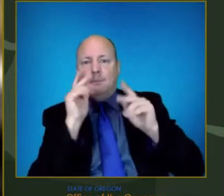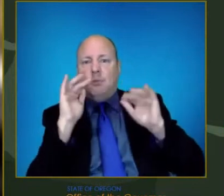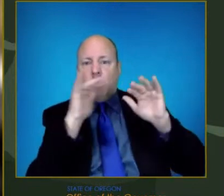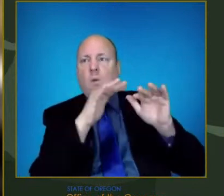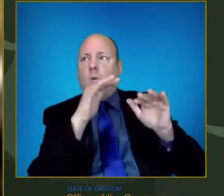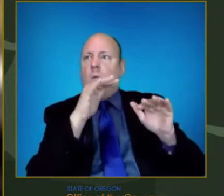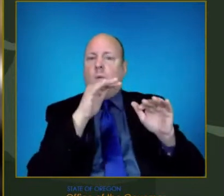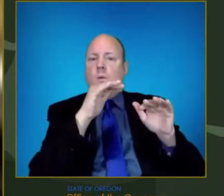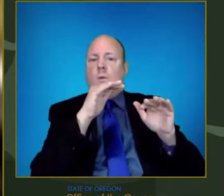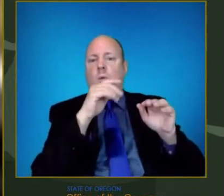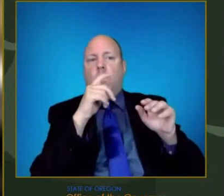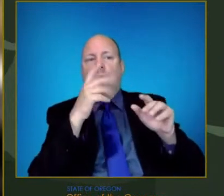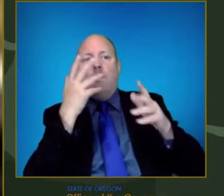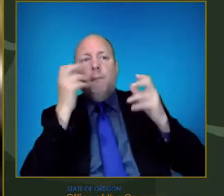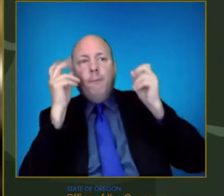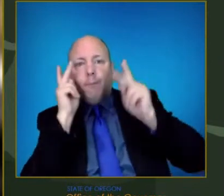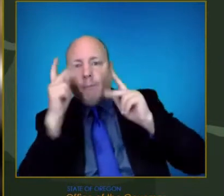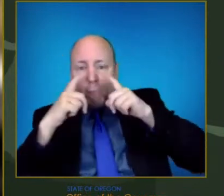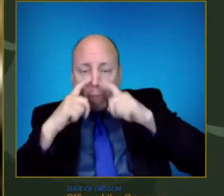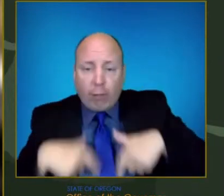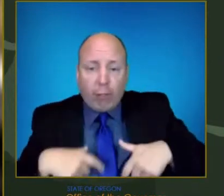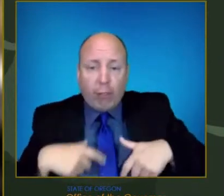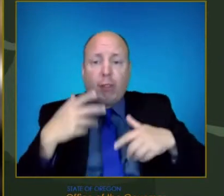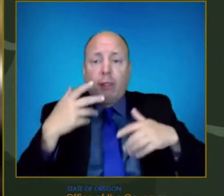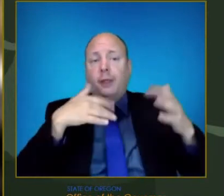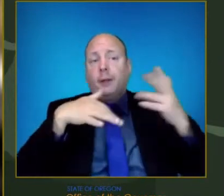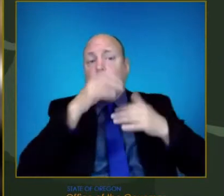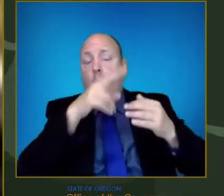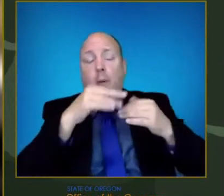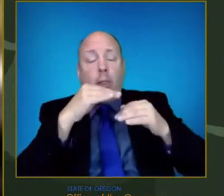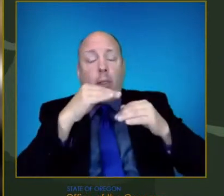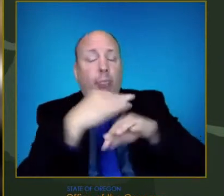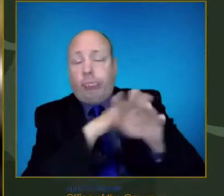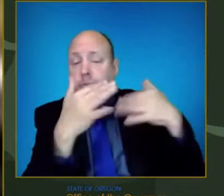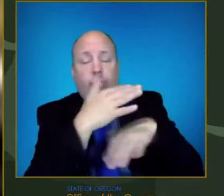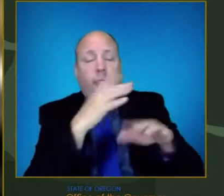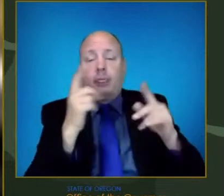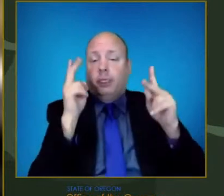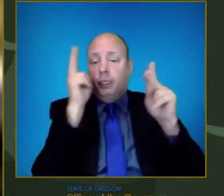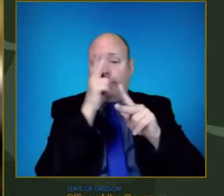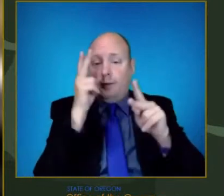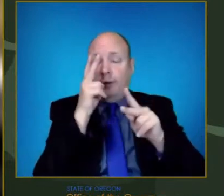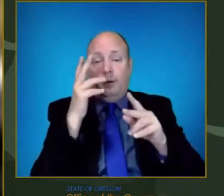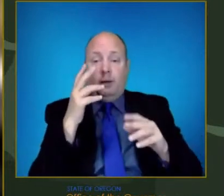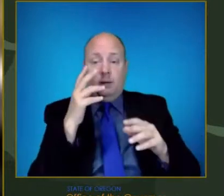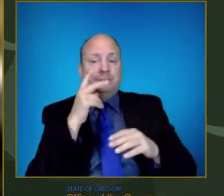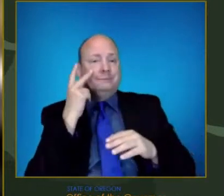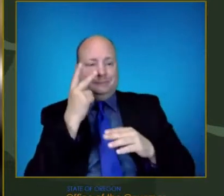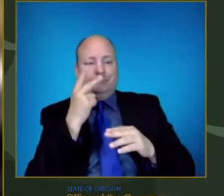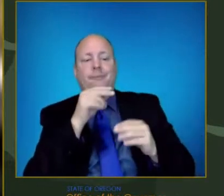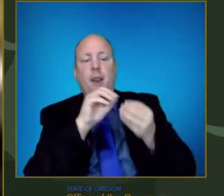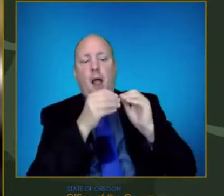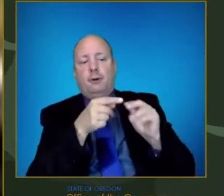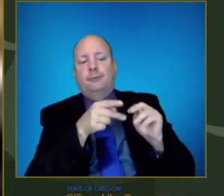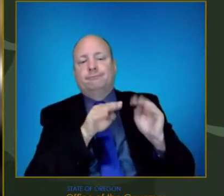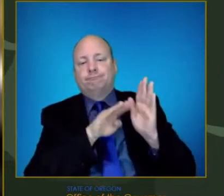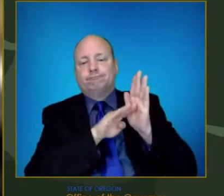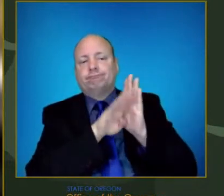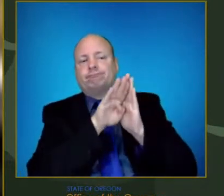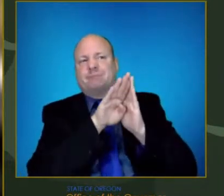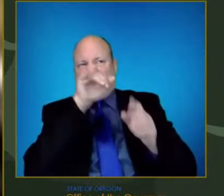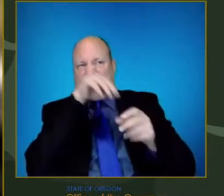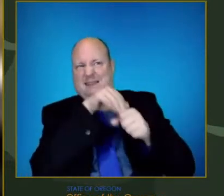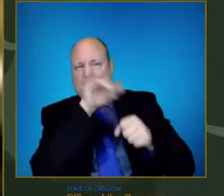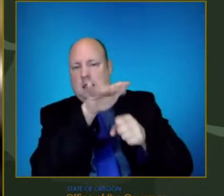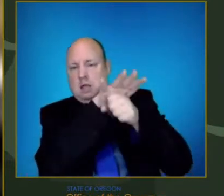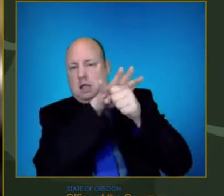there. So we do expect to see some impact on cases from that, but it's still really too early to know the